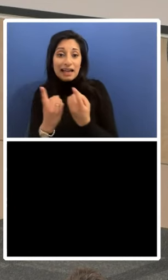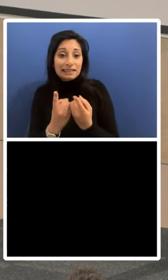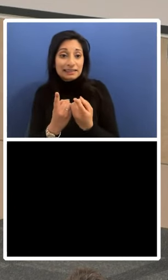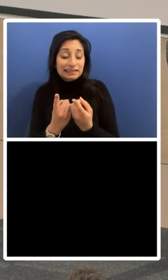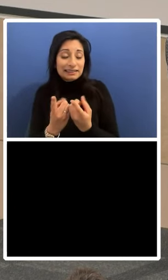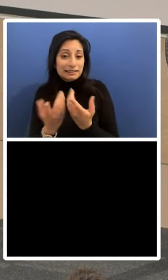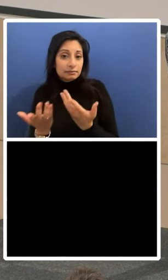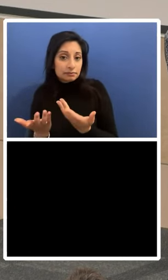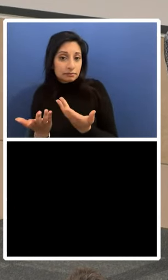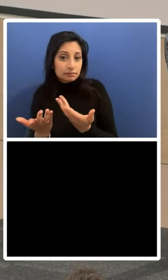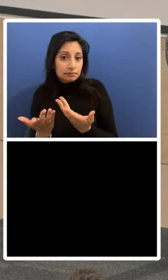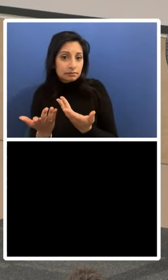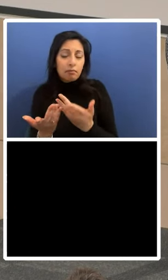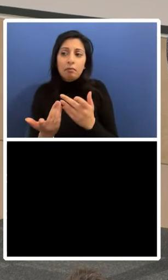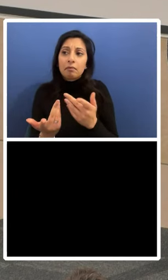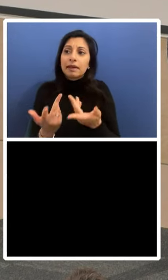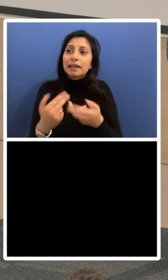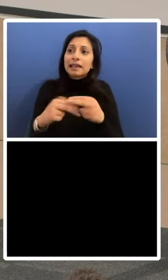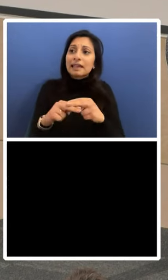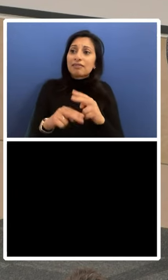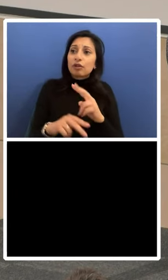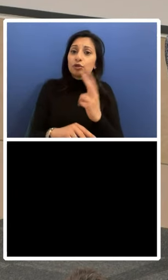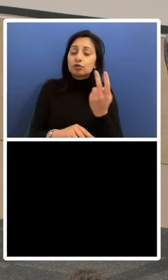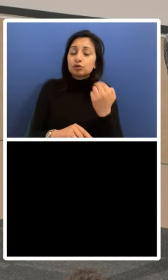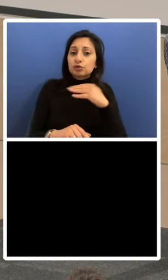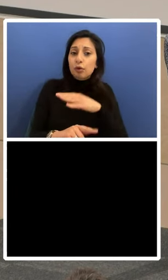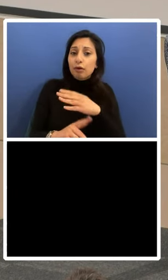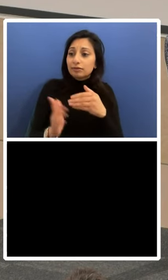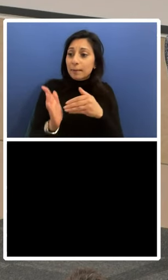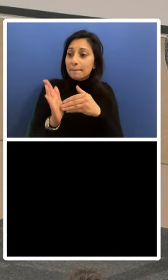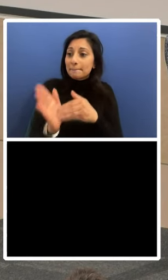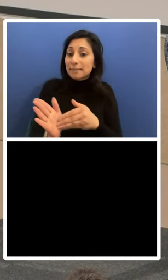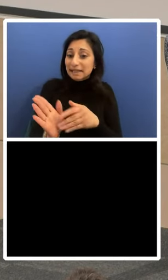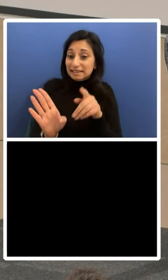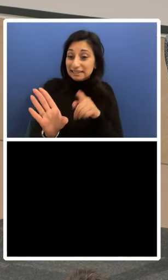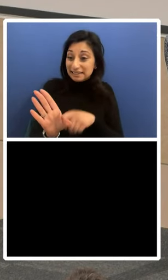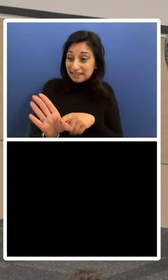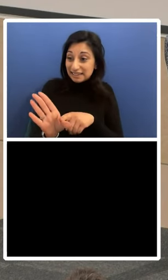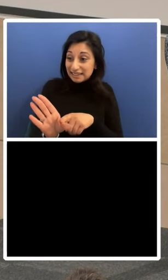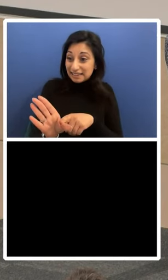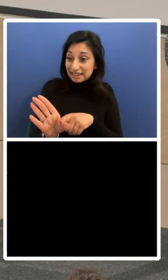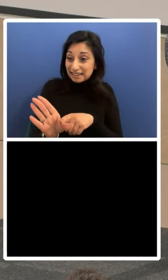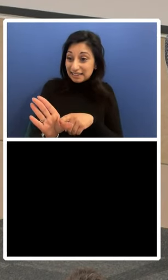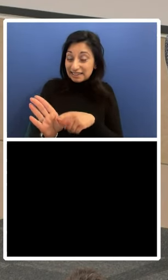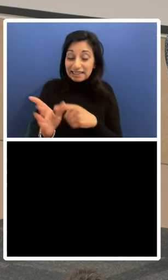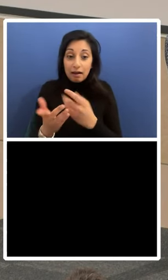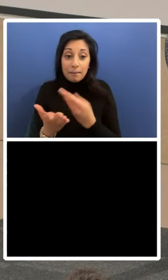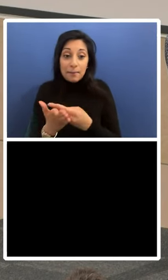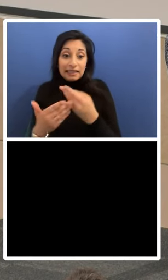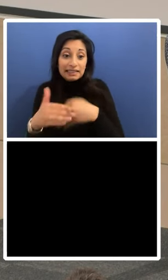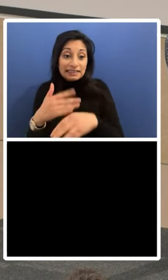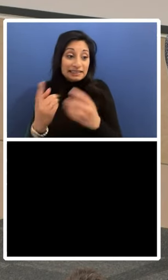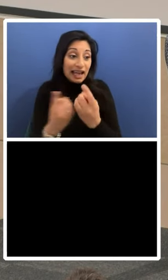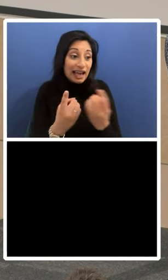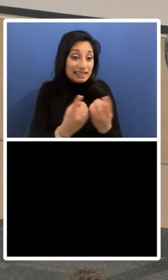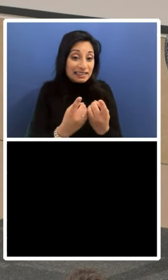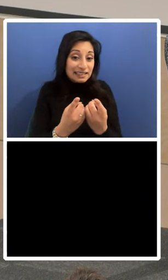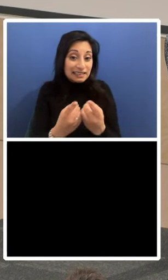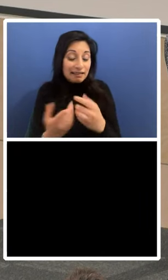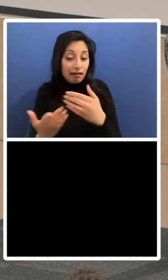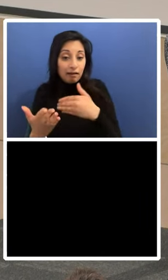has £200 million a year passive income, and he never sells an asset, you can't be surprised when ordinary kids can't buy homes. Listen,